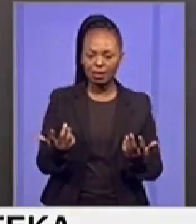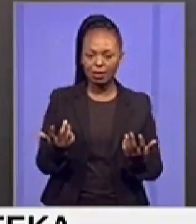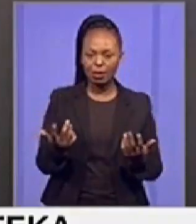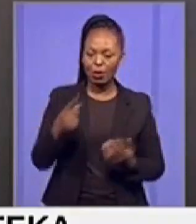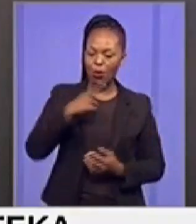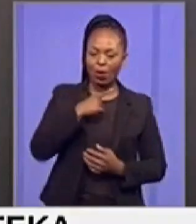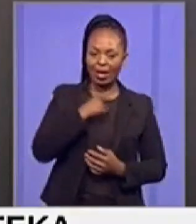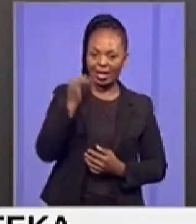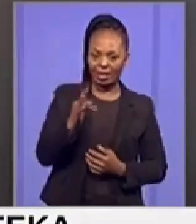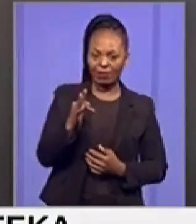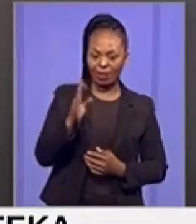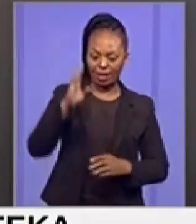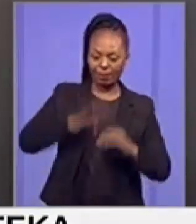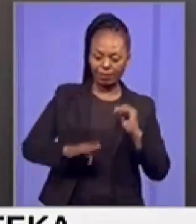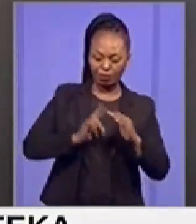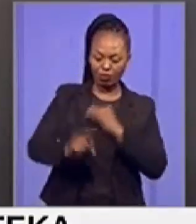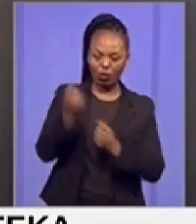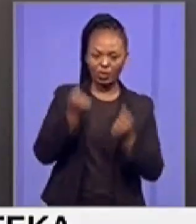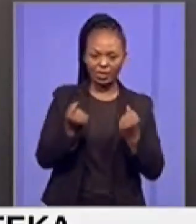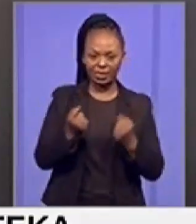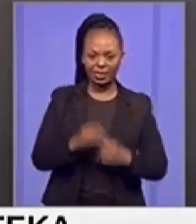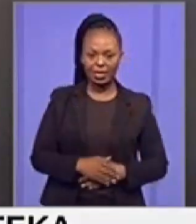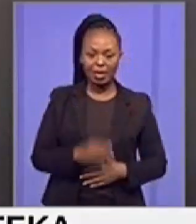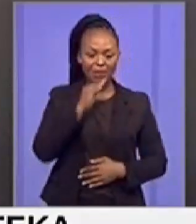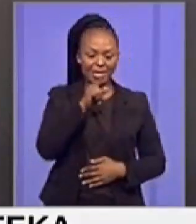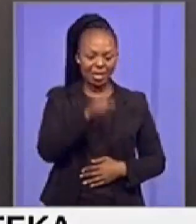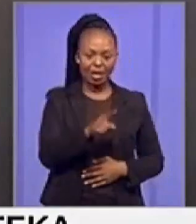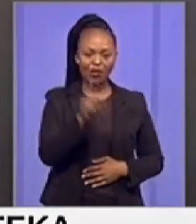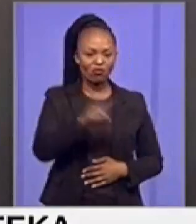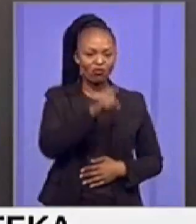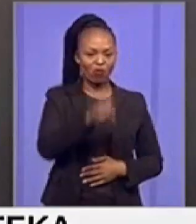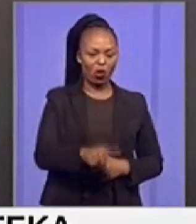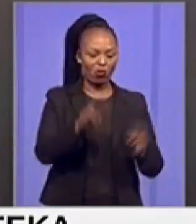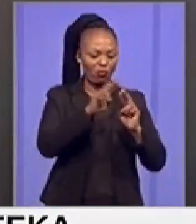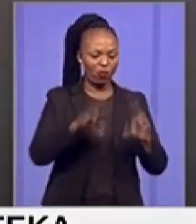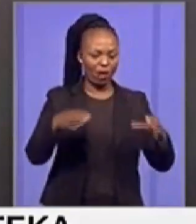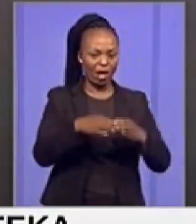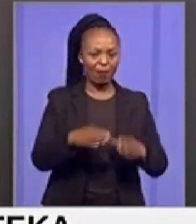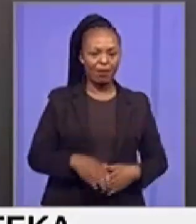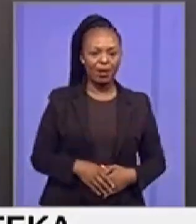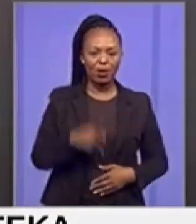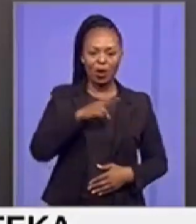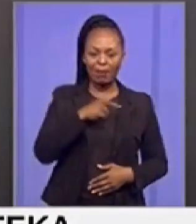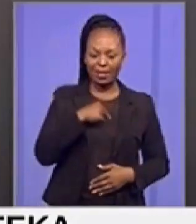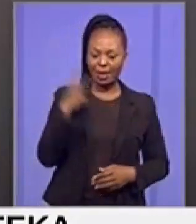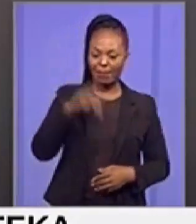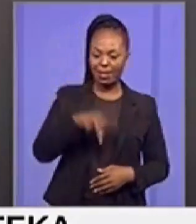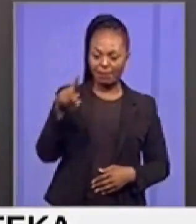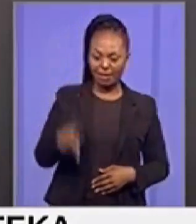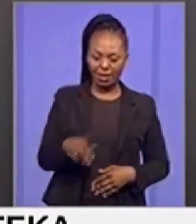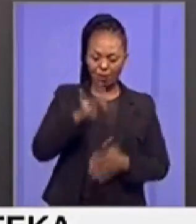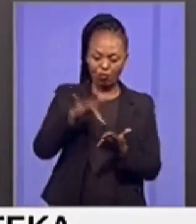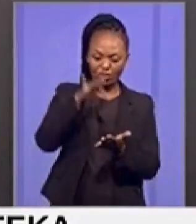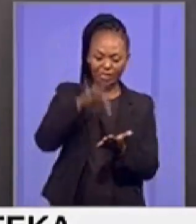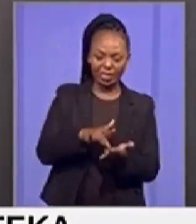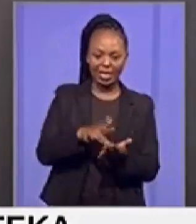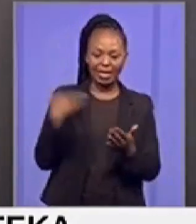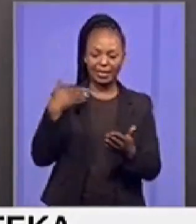Because if it is, then this is the wrong forum. I was protector until the end